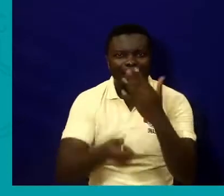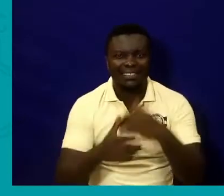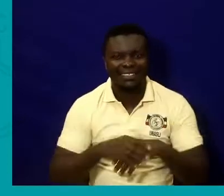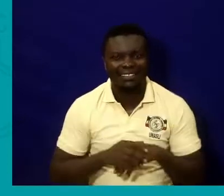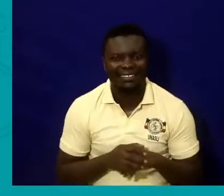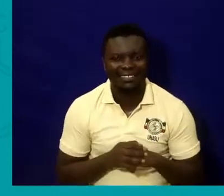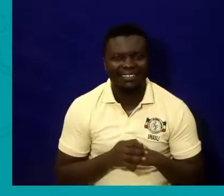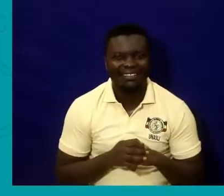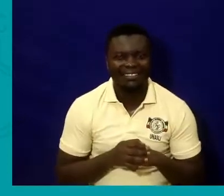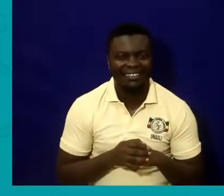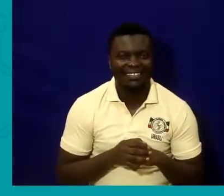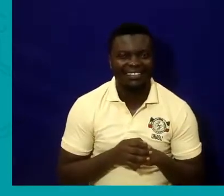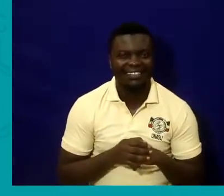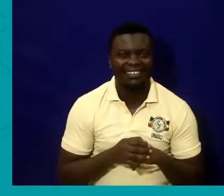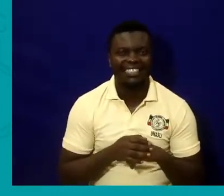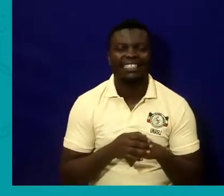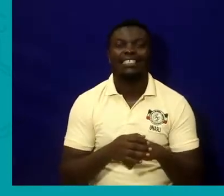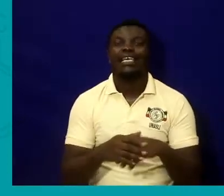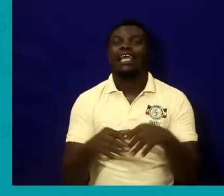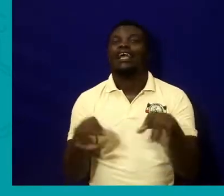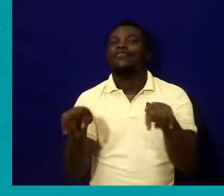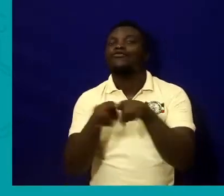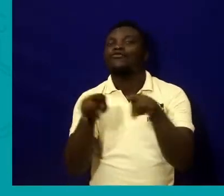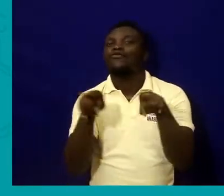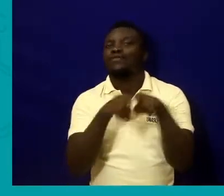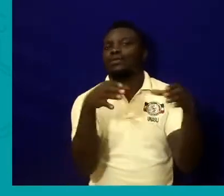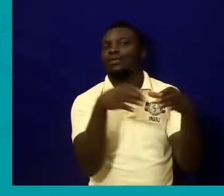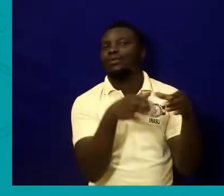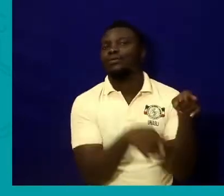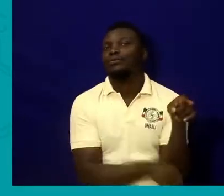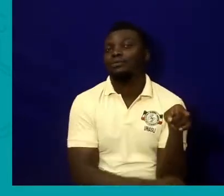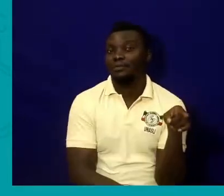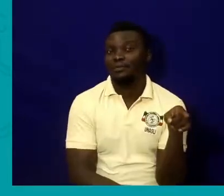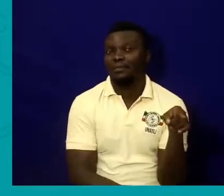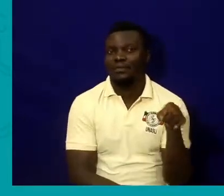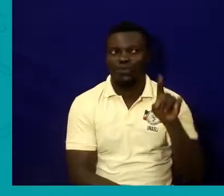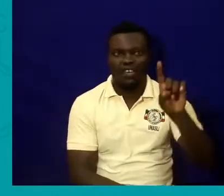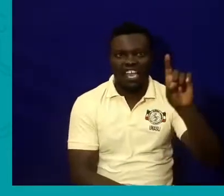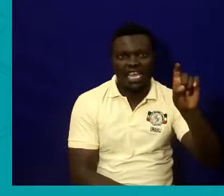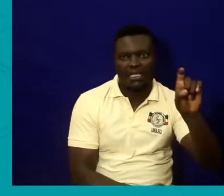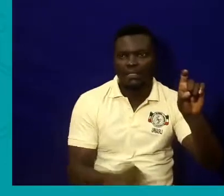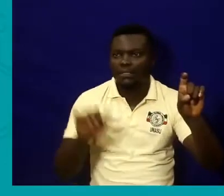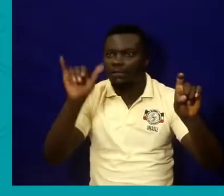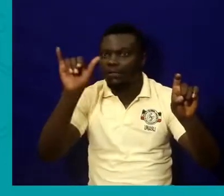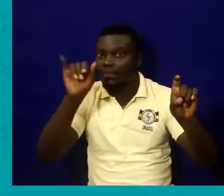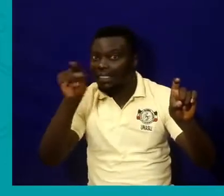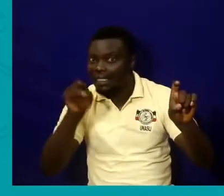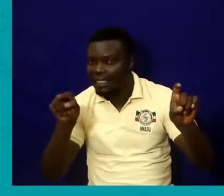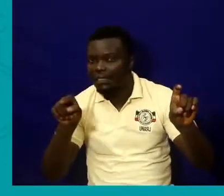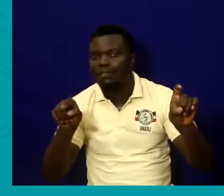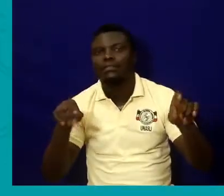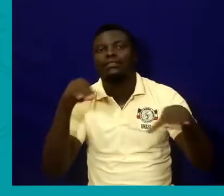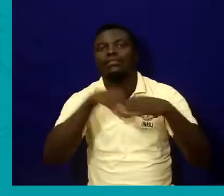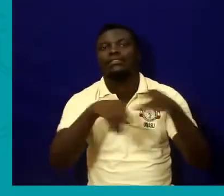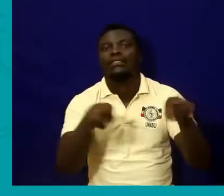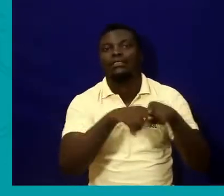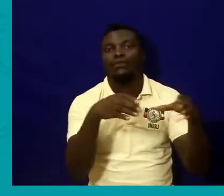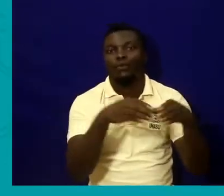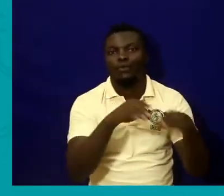So what does that mean? They are in the same group. of the periodic